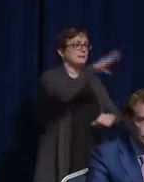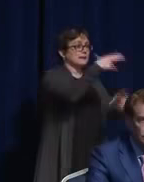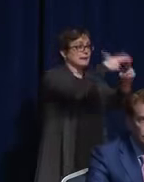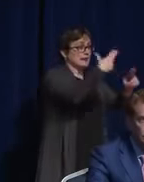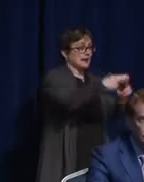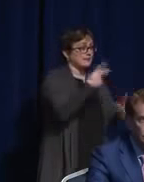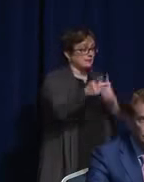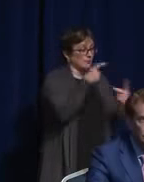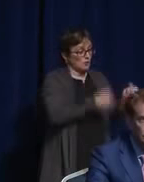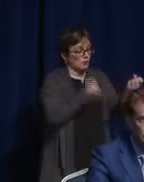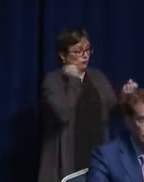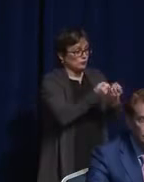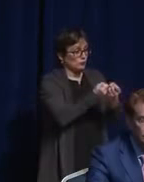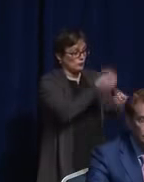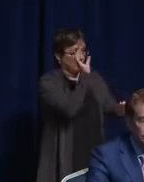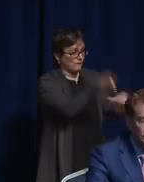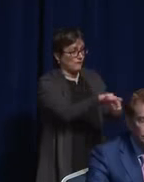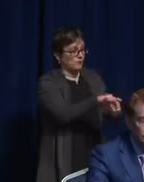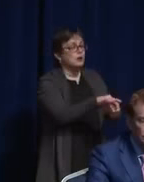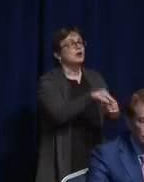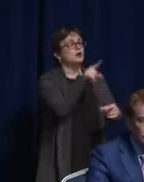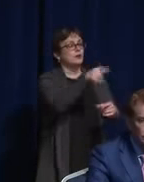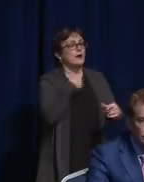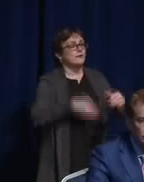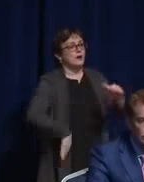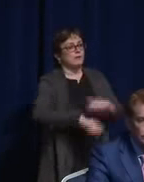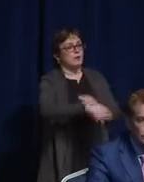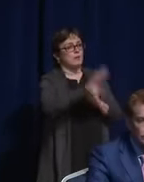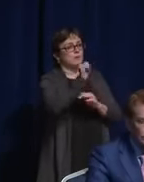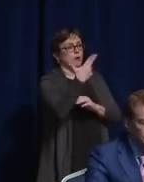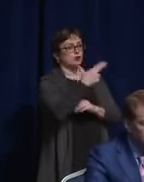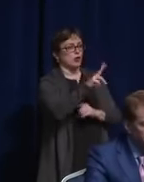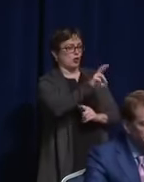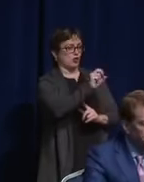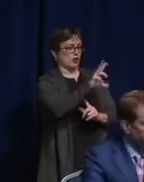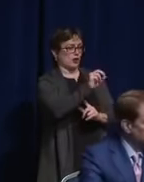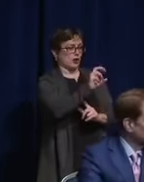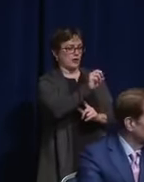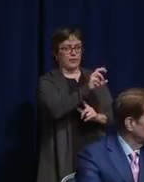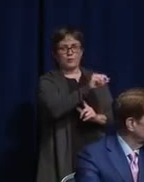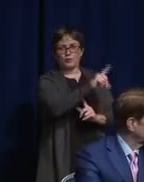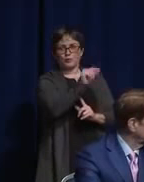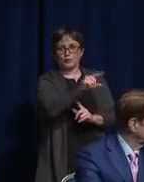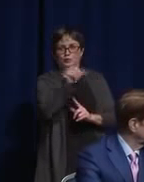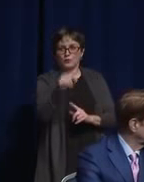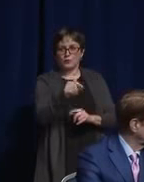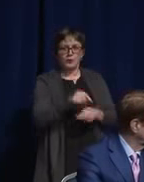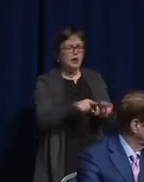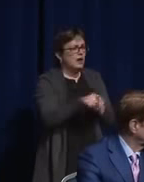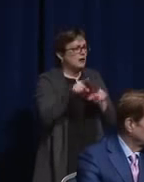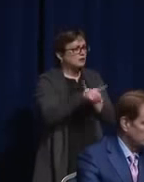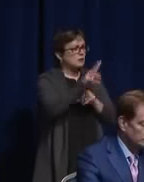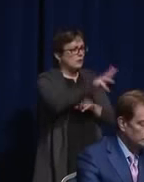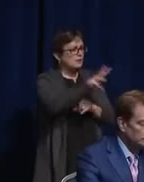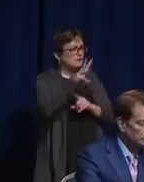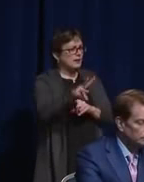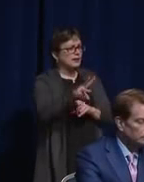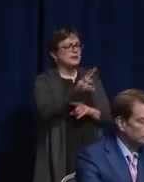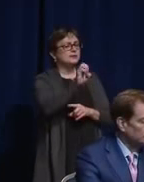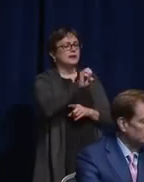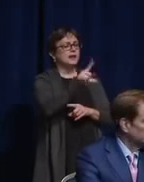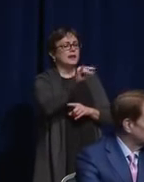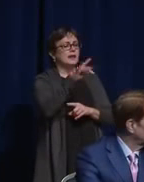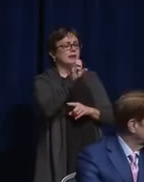the March 30th deadline. And again, Tahisha, tell me if I'm wrong, but the operative website is